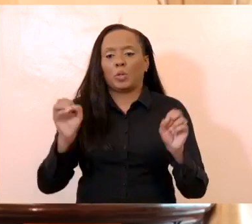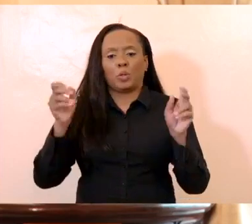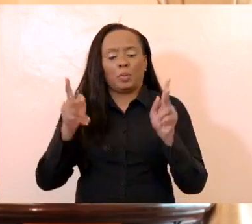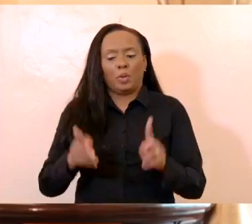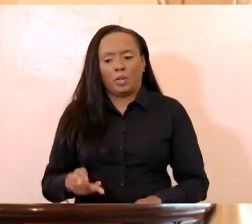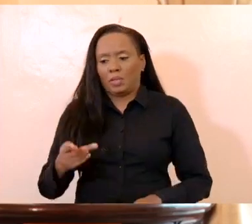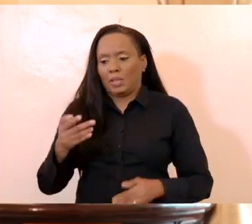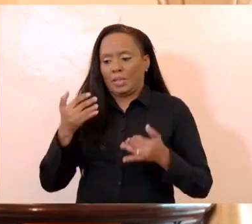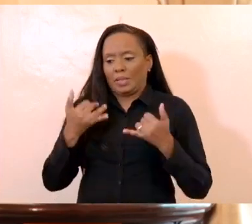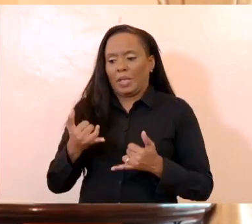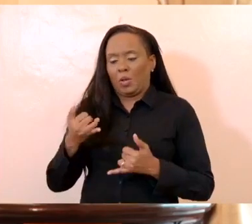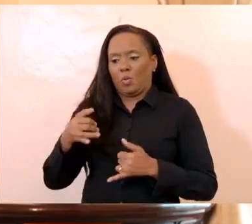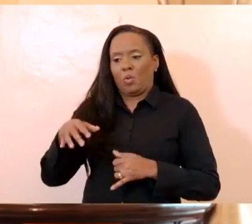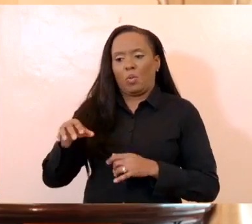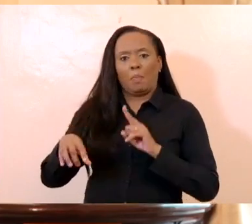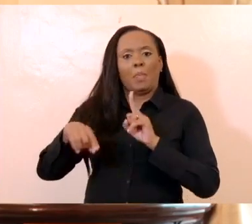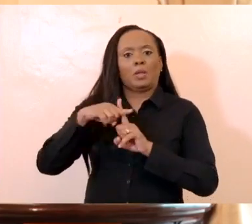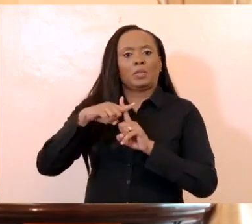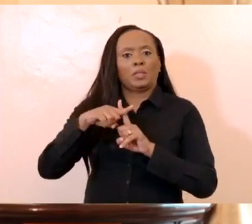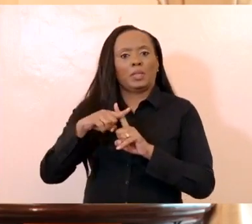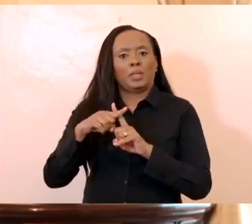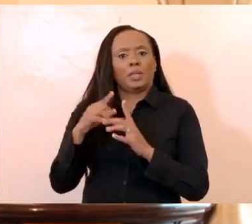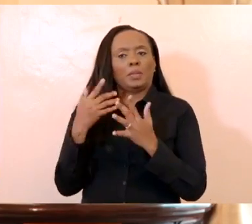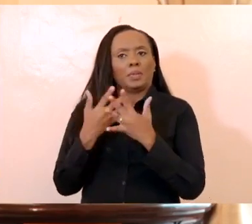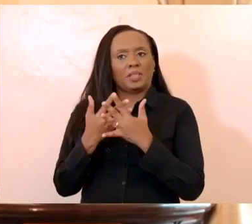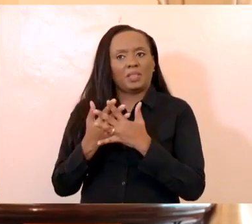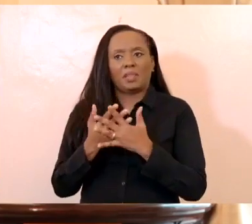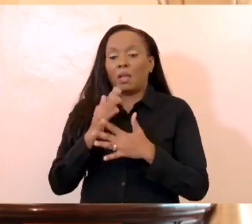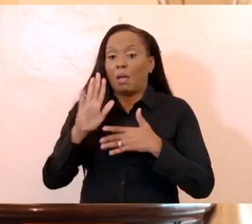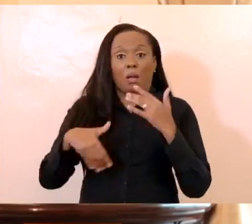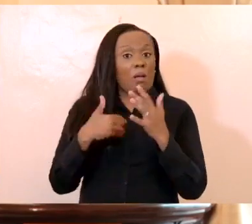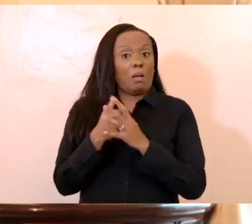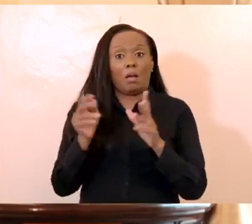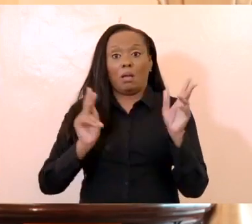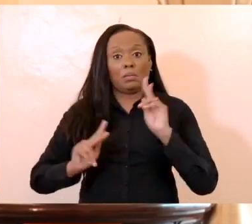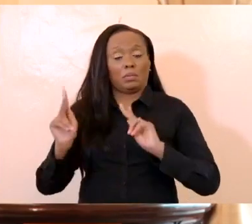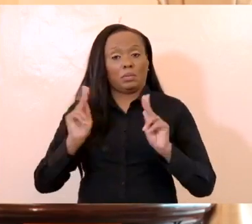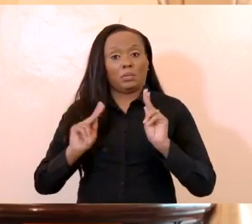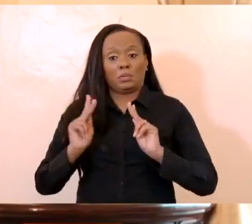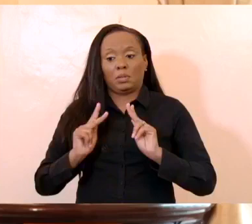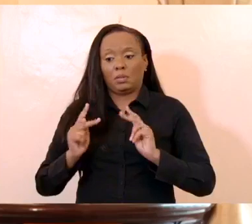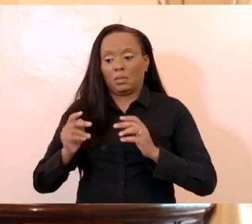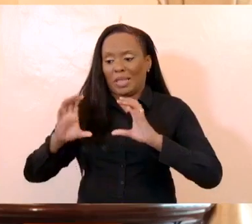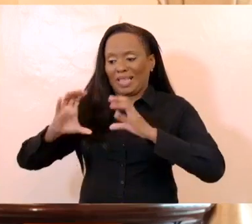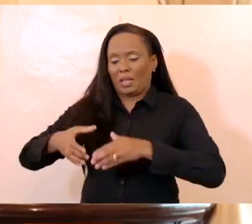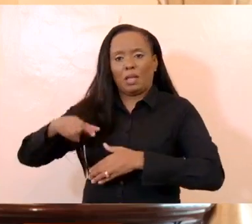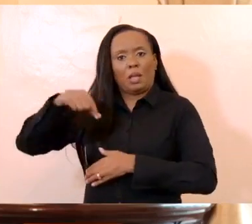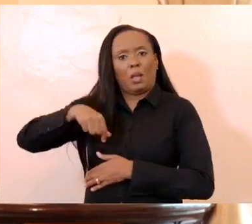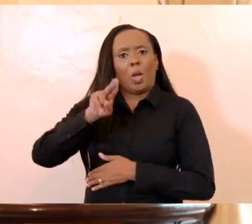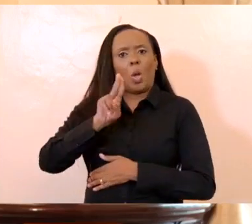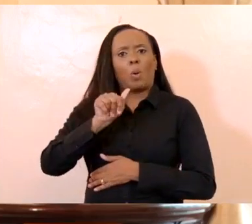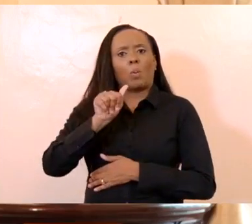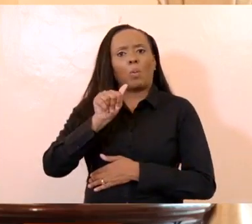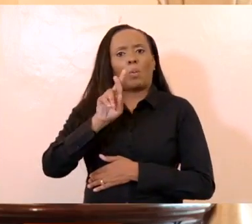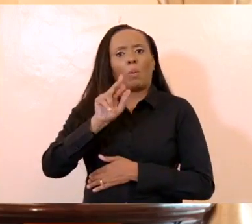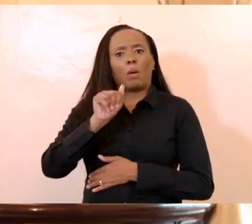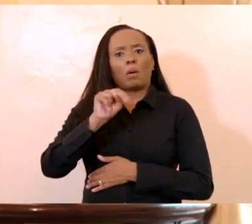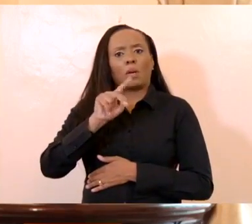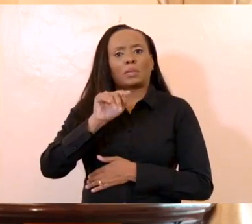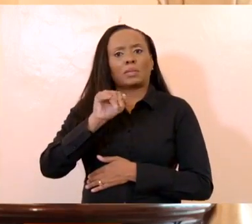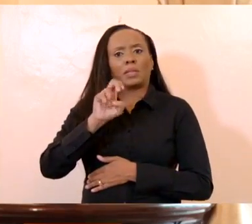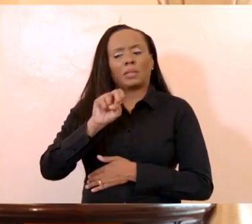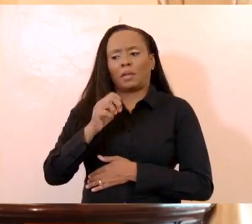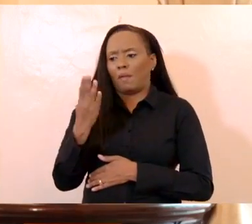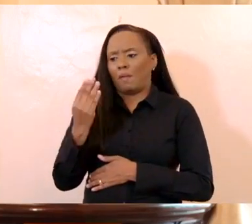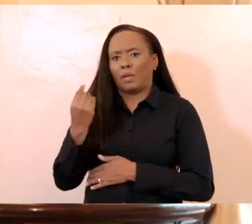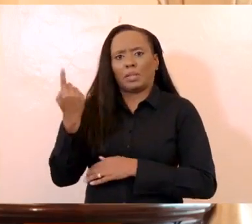monitored as a COVID positive in Her Majesty's Prison, Dodds. All who were in the quarantine section, having completed their 14 days of